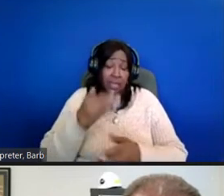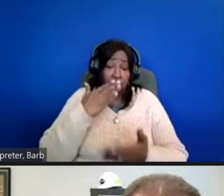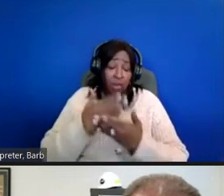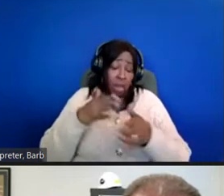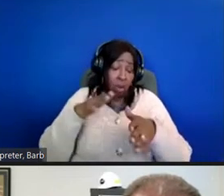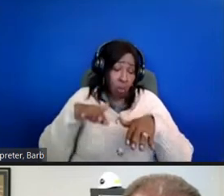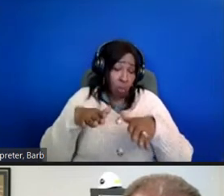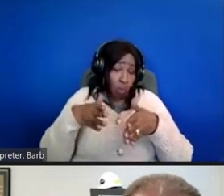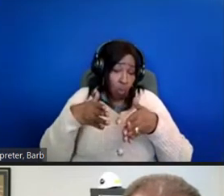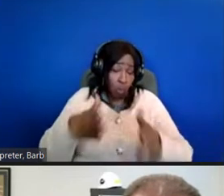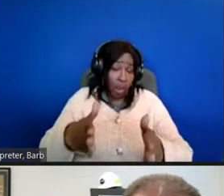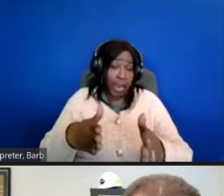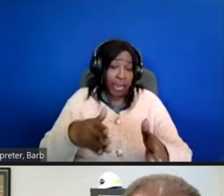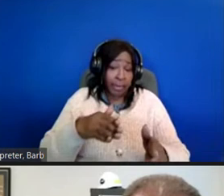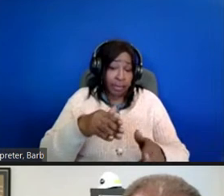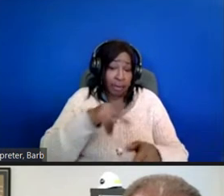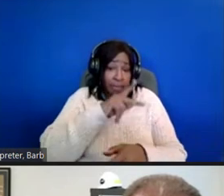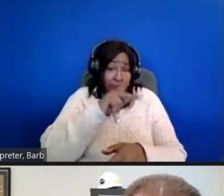participate